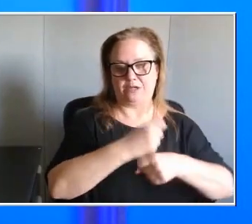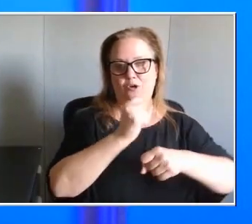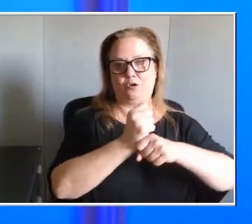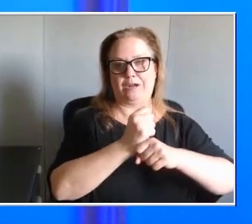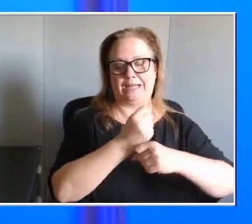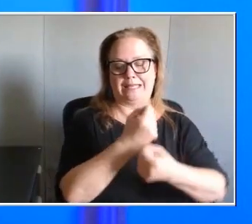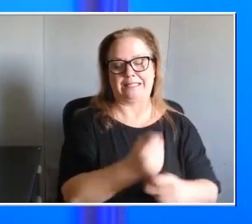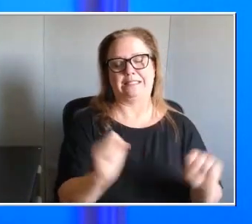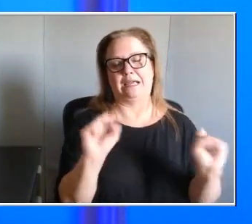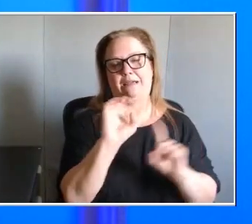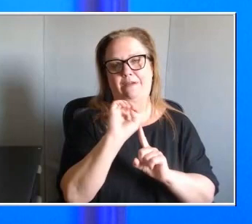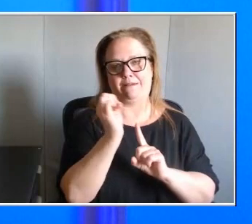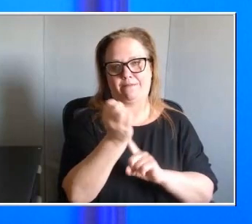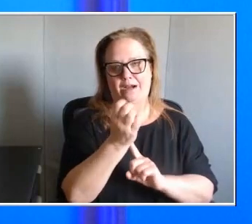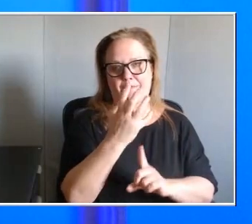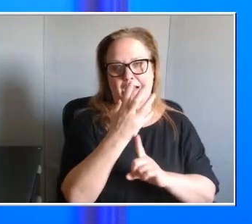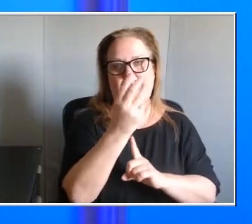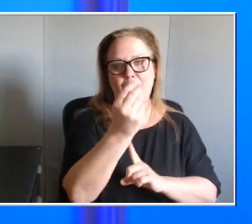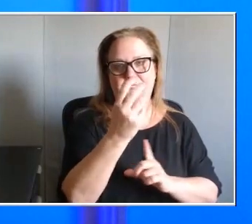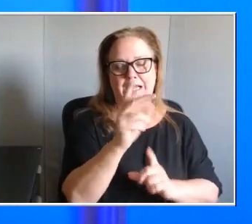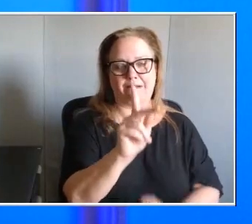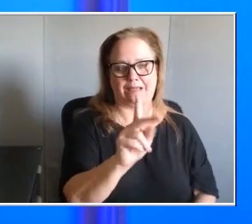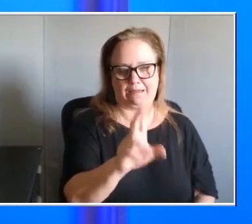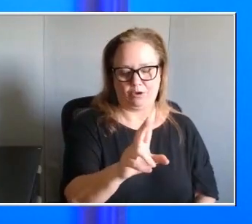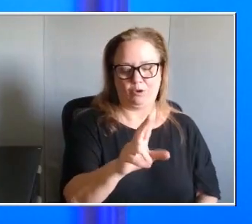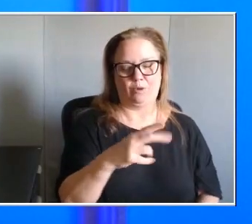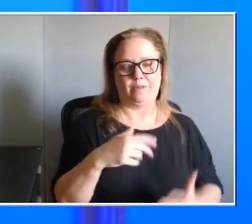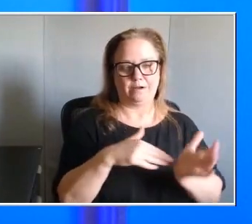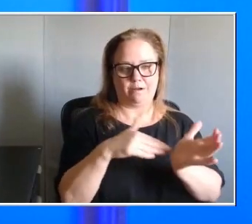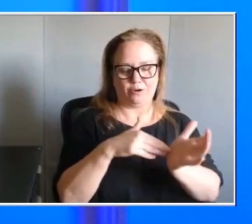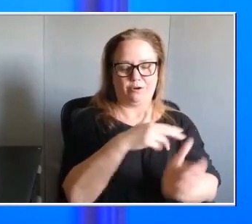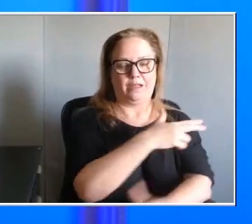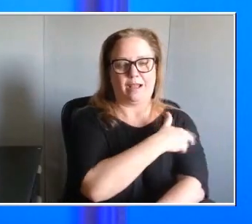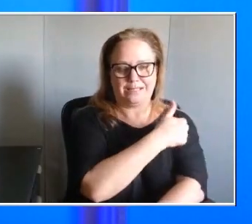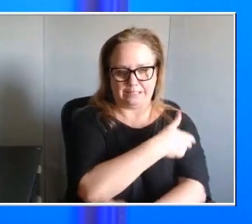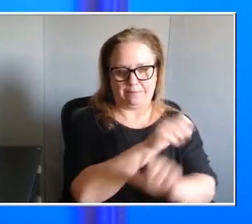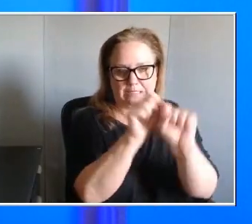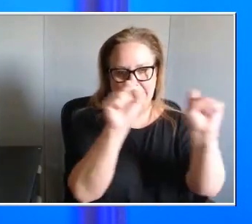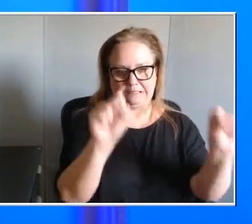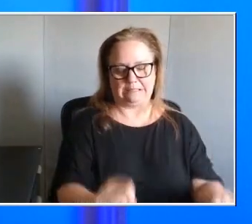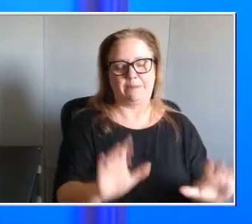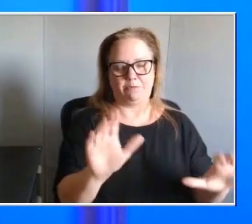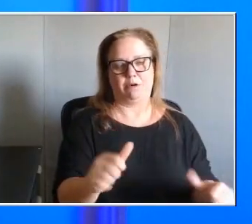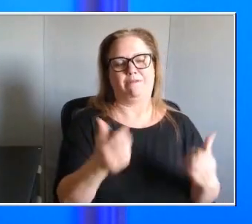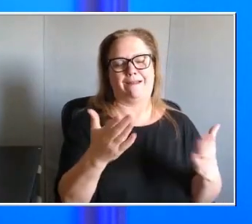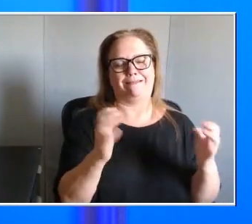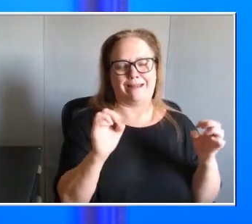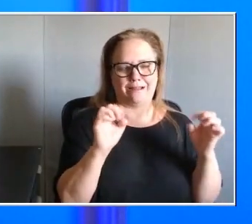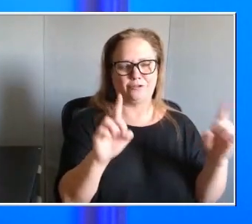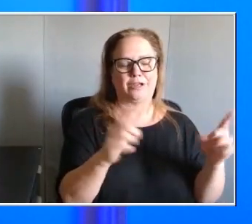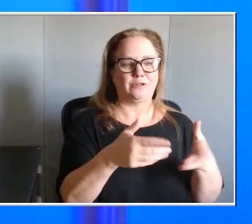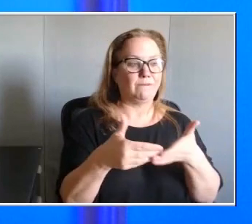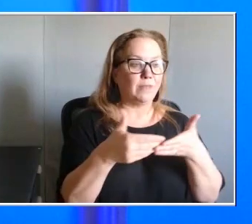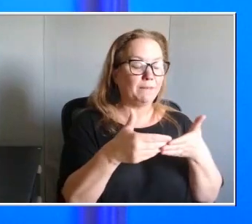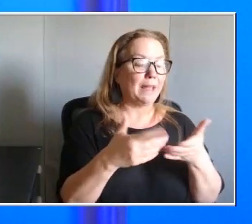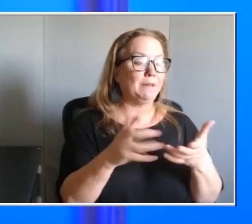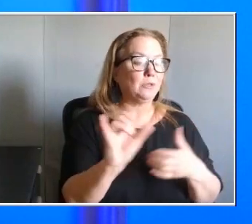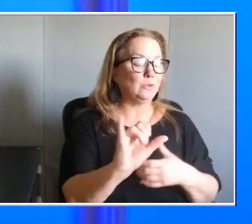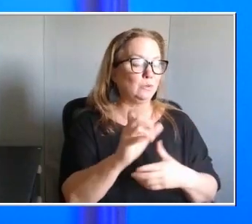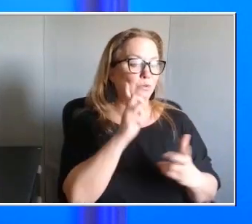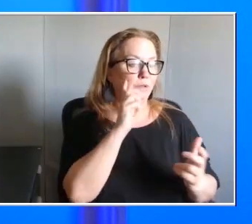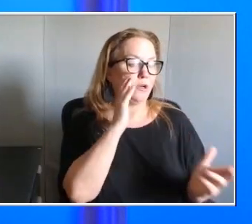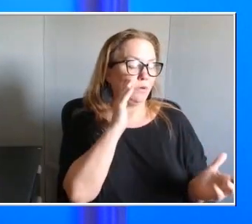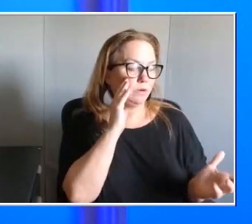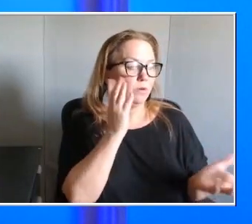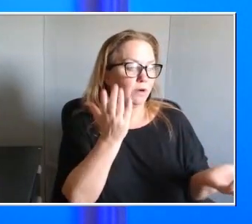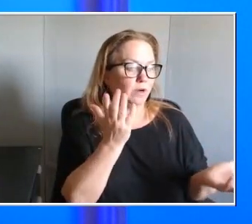safe environment outside of the healthcare system for their baby, and we try to provide that education so that they know what to be aware of, and we